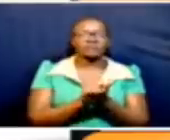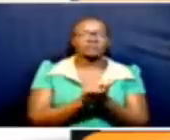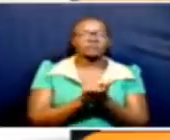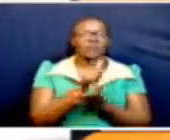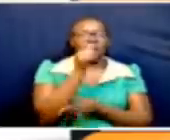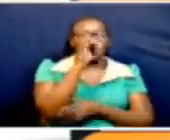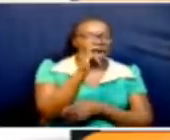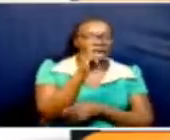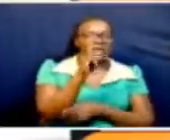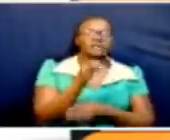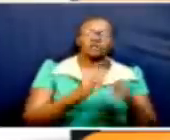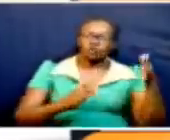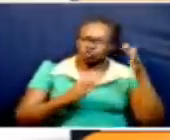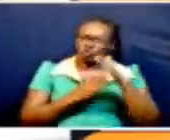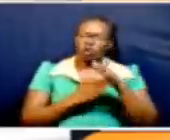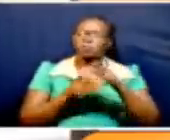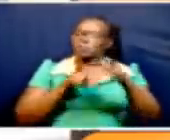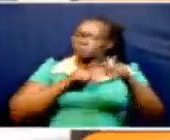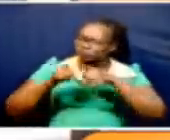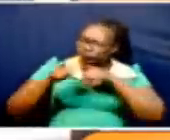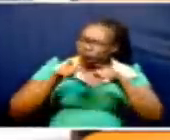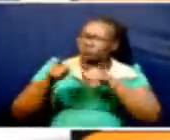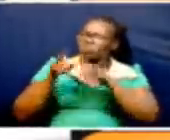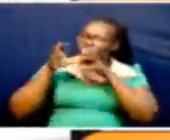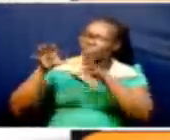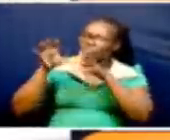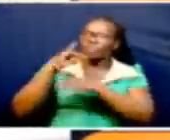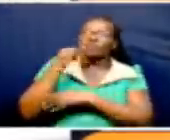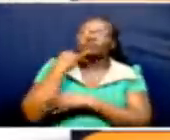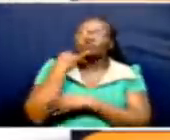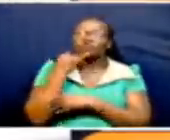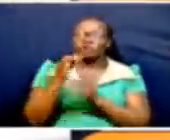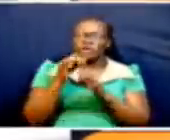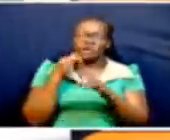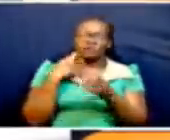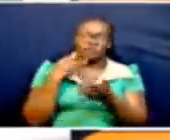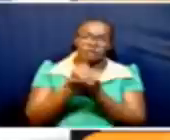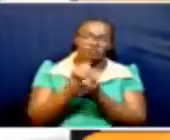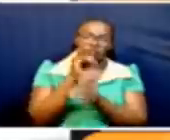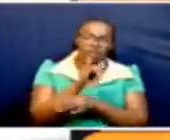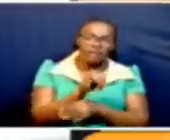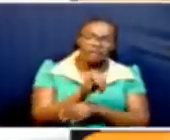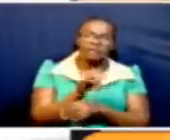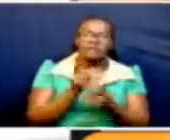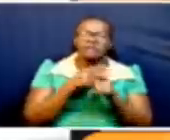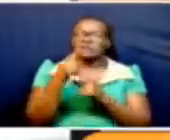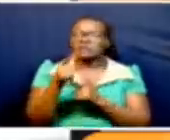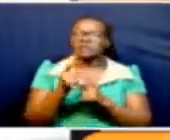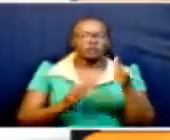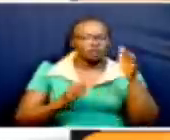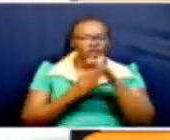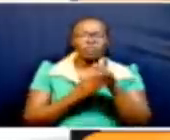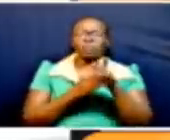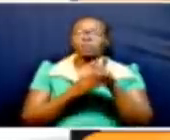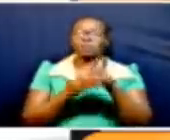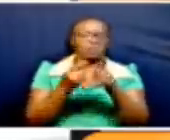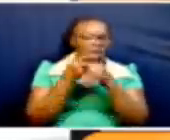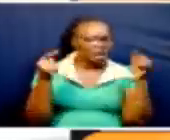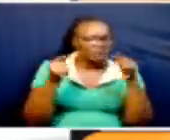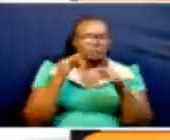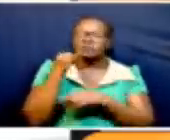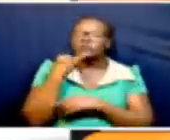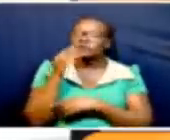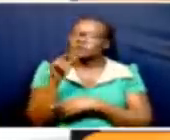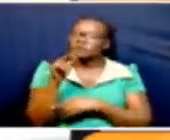know, you keep on bringing in these things. If Joho does that, Muhammad Joho, the biggest whatever. I think it's time to move on. The elections